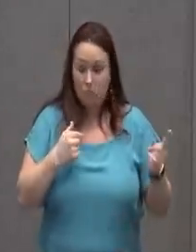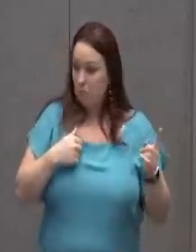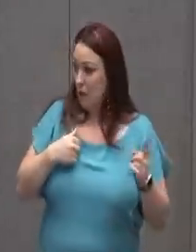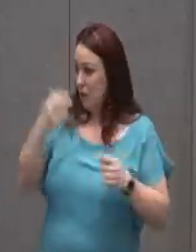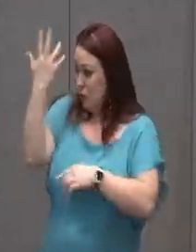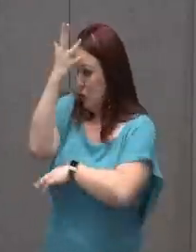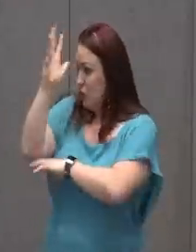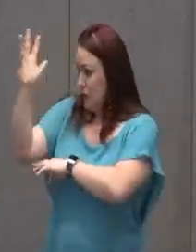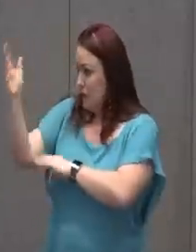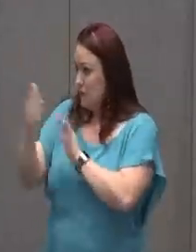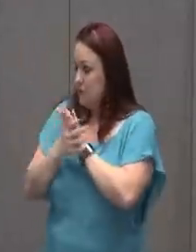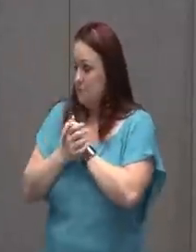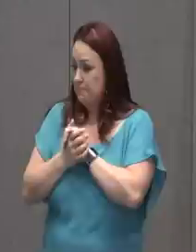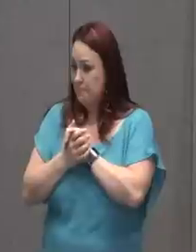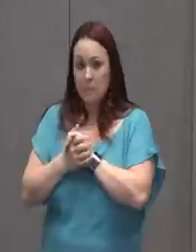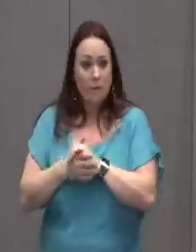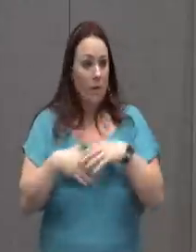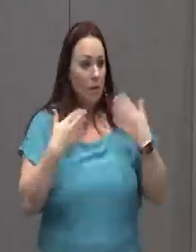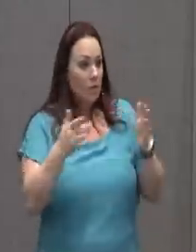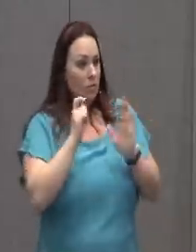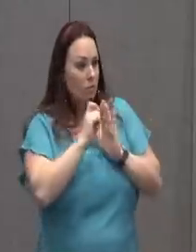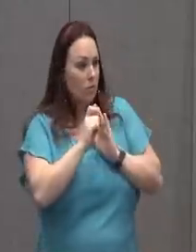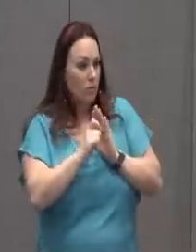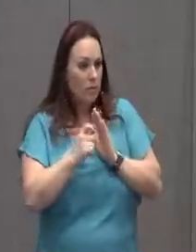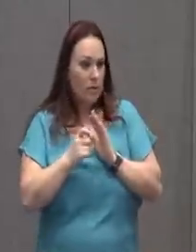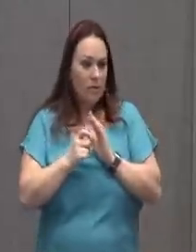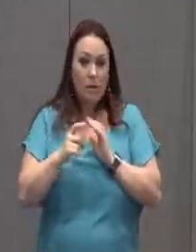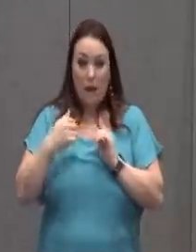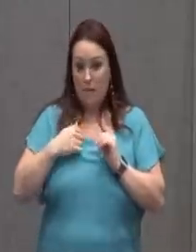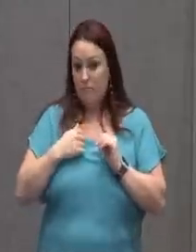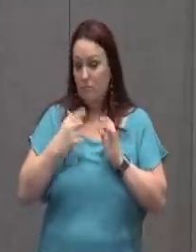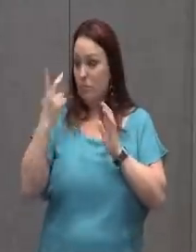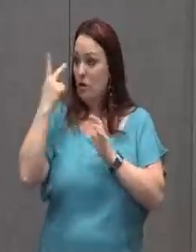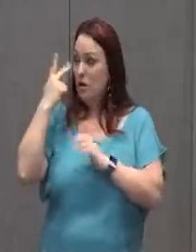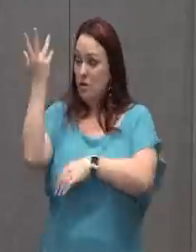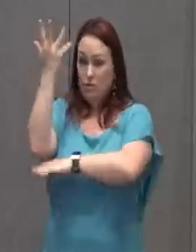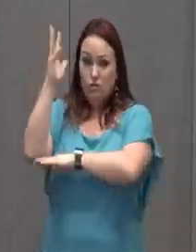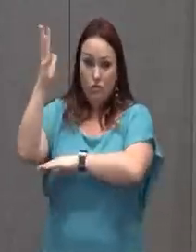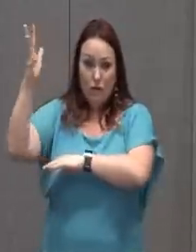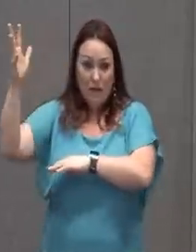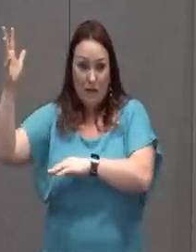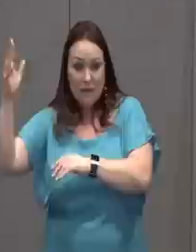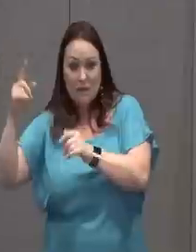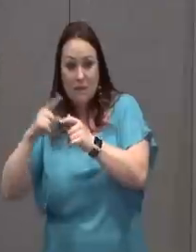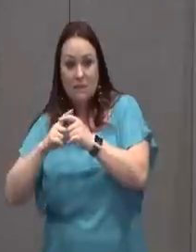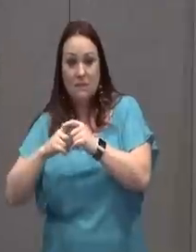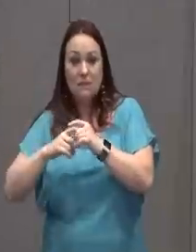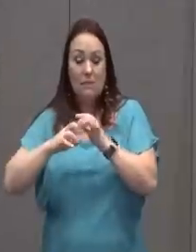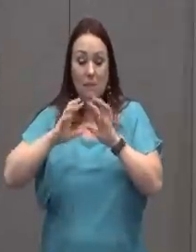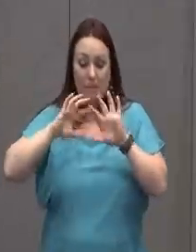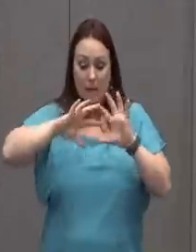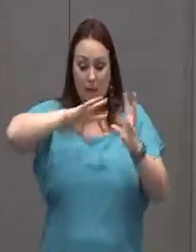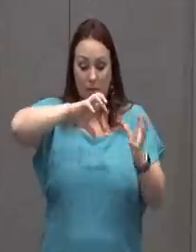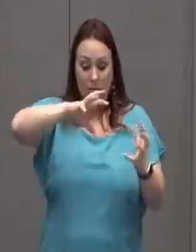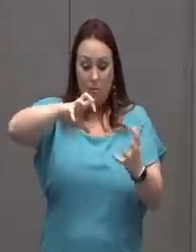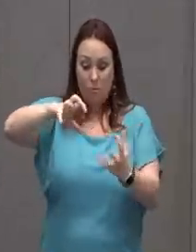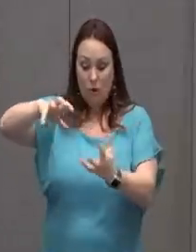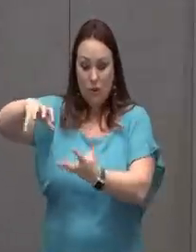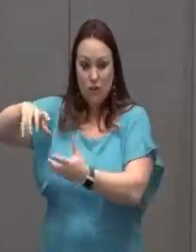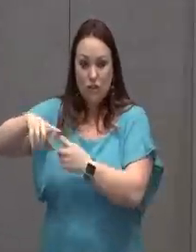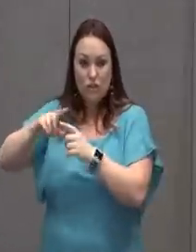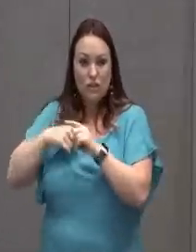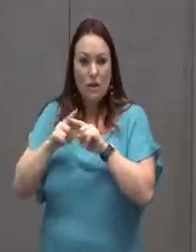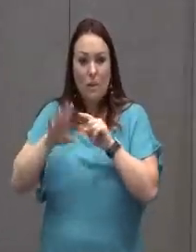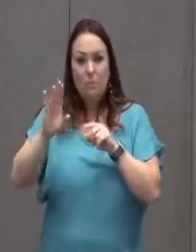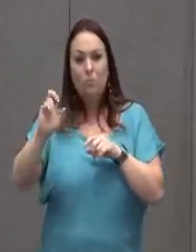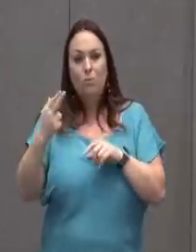Okay. And I'll go ahead and fill it in. Okay. Okay. I see trees. I see bushes. But I don't see